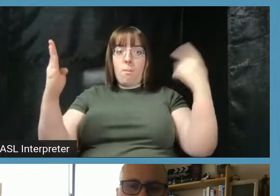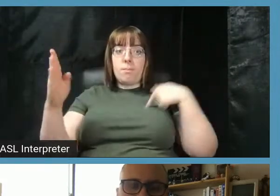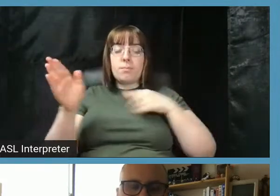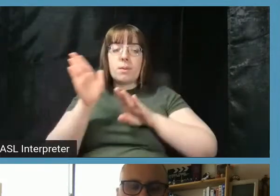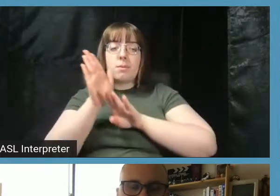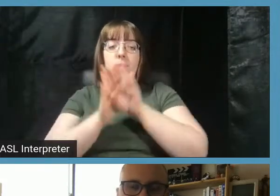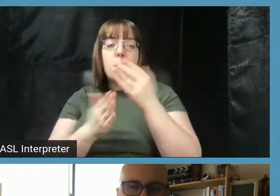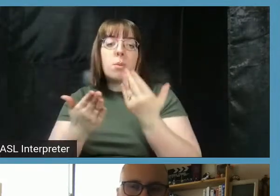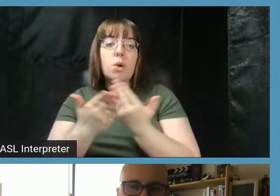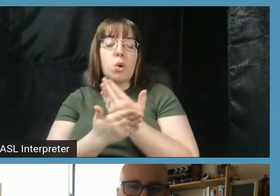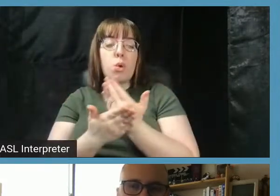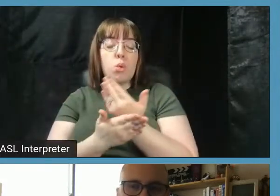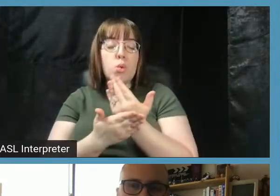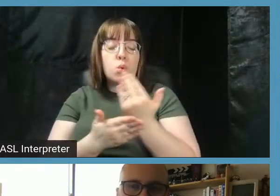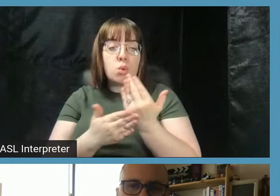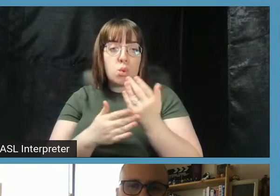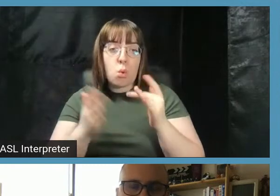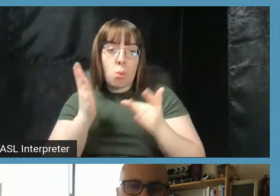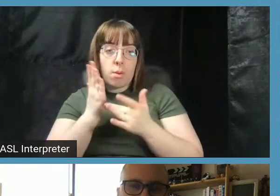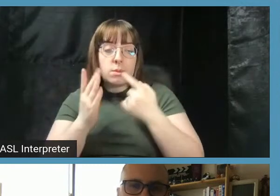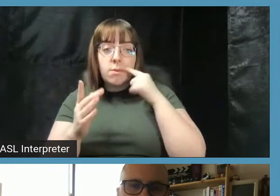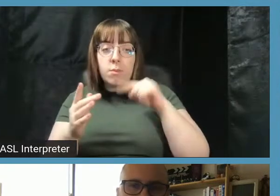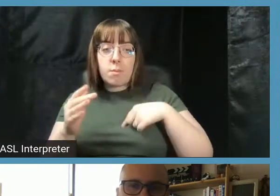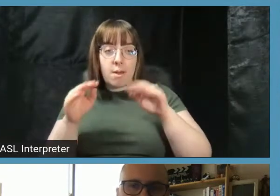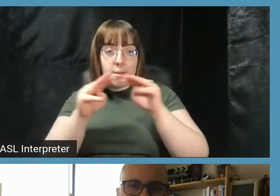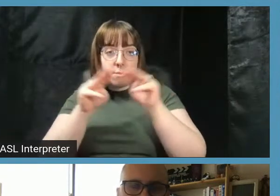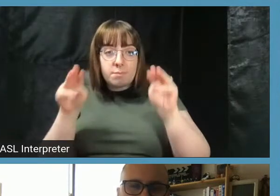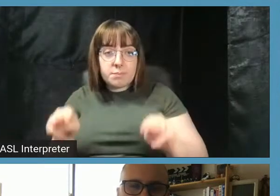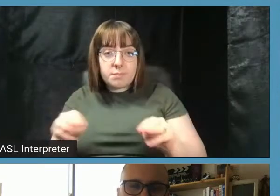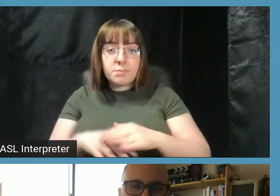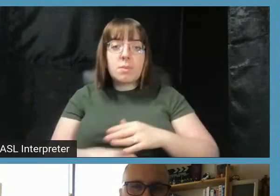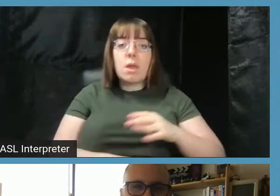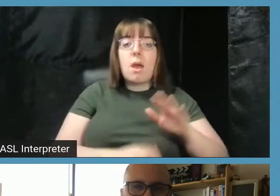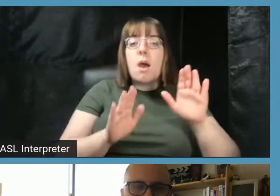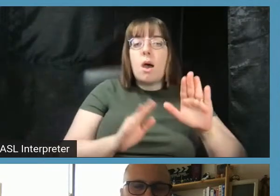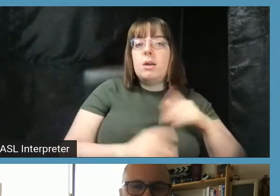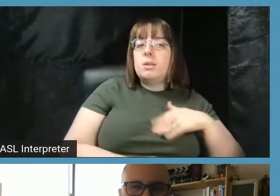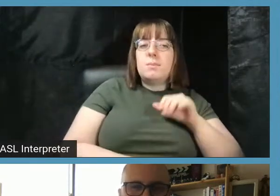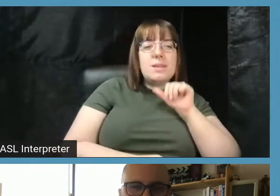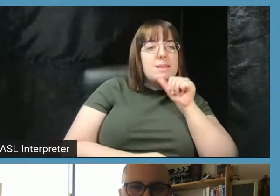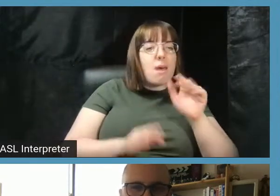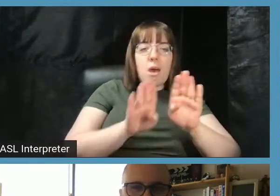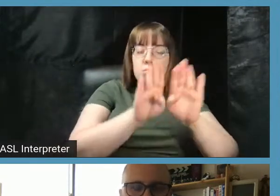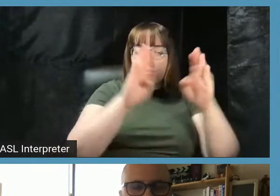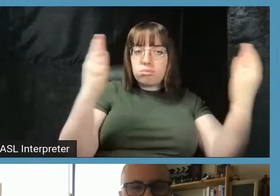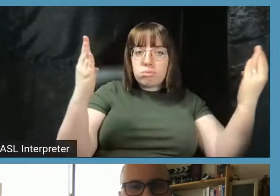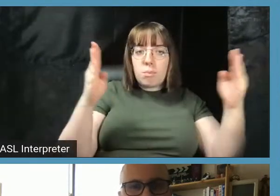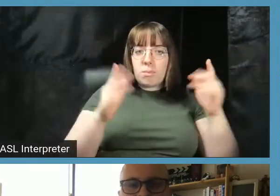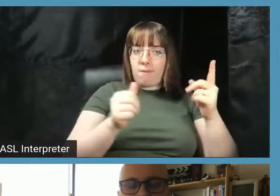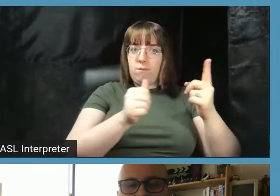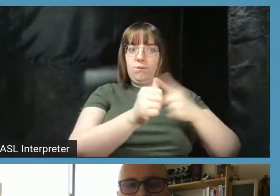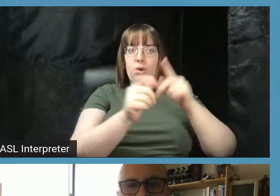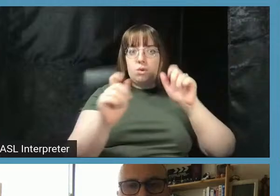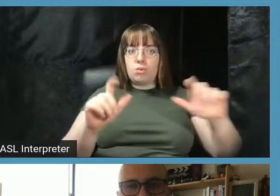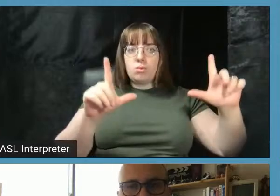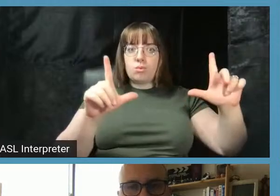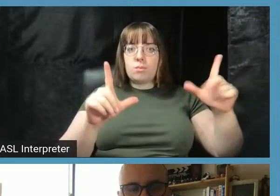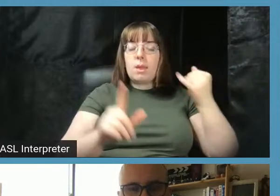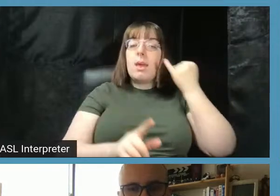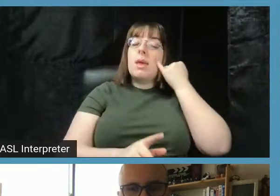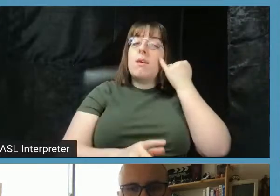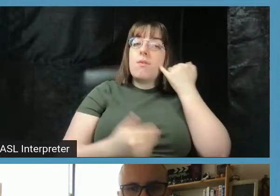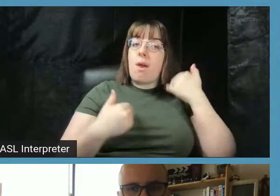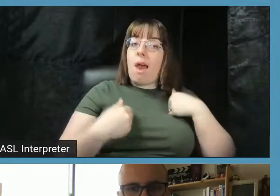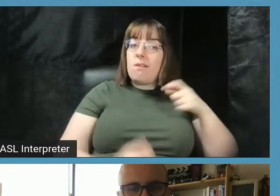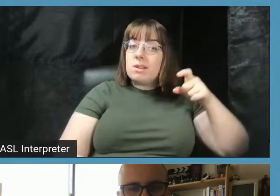my museum evaluation firm. Awesome. Not on an opening screen per se, unless if you have a need to display